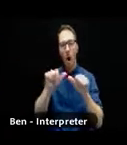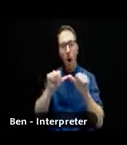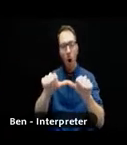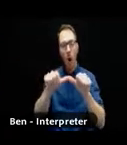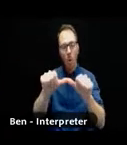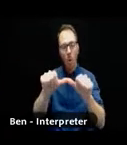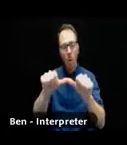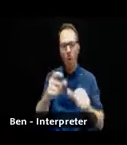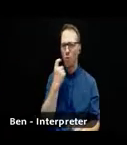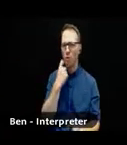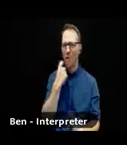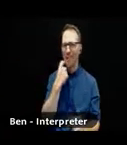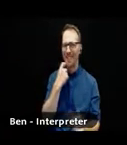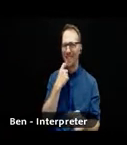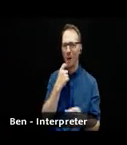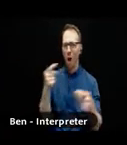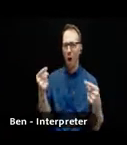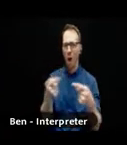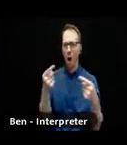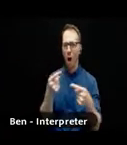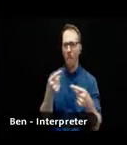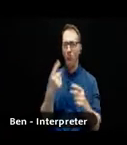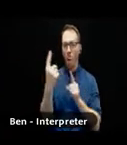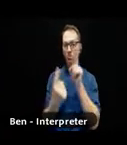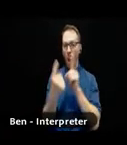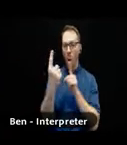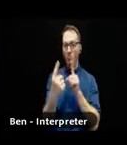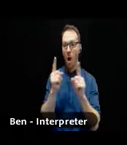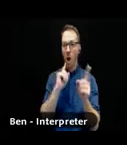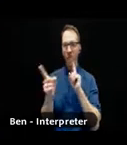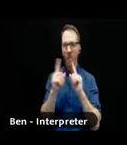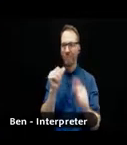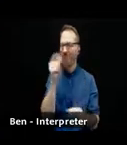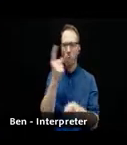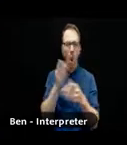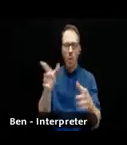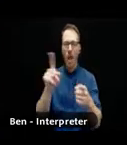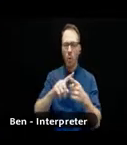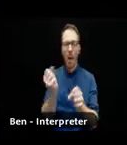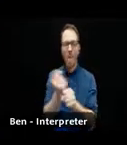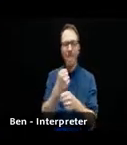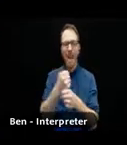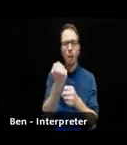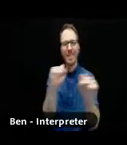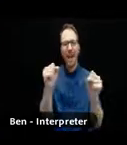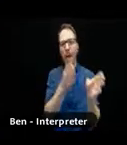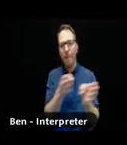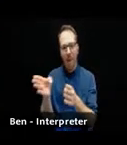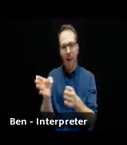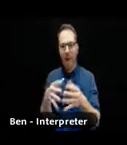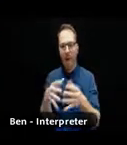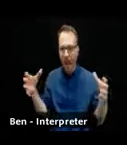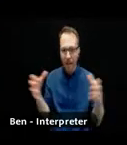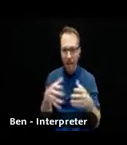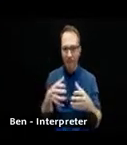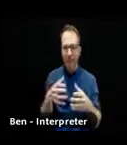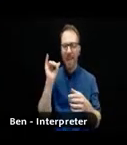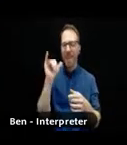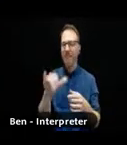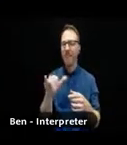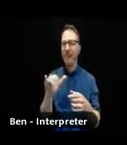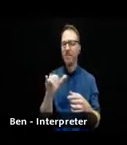harm, really a one-on-one conversation is not a way to produce a safety plan collectively that is held